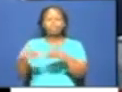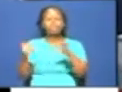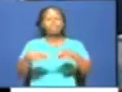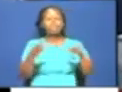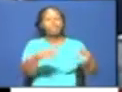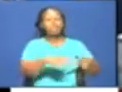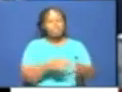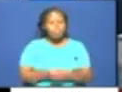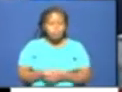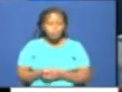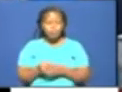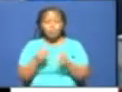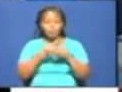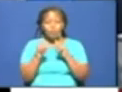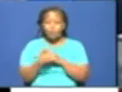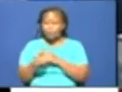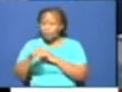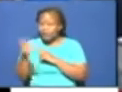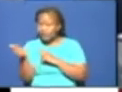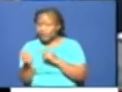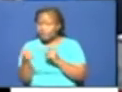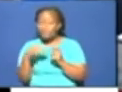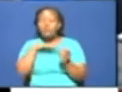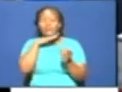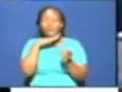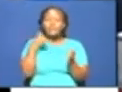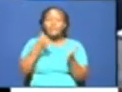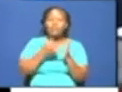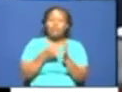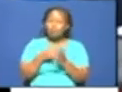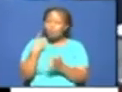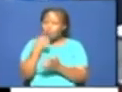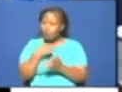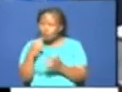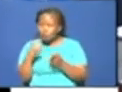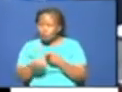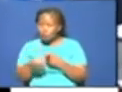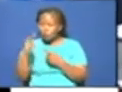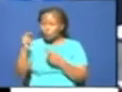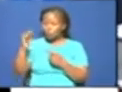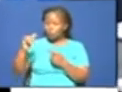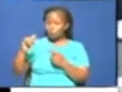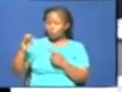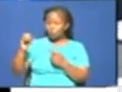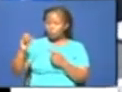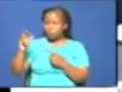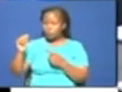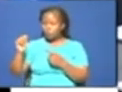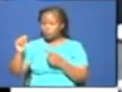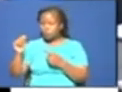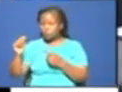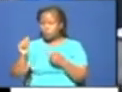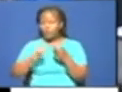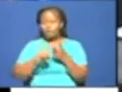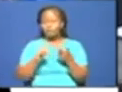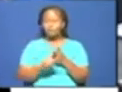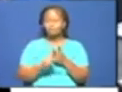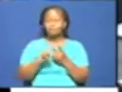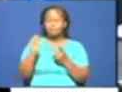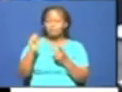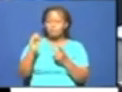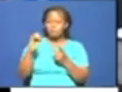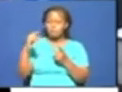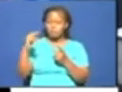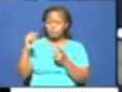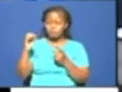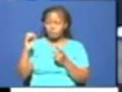Other fallen compatriots include George Anyona, Jean Maria Sirone,